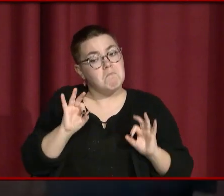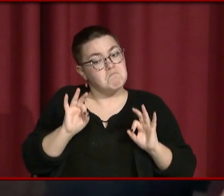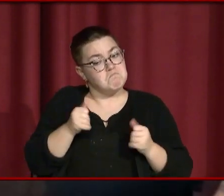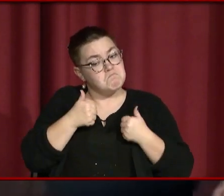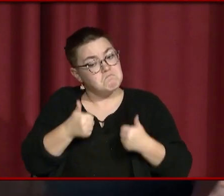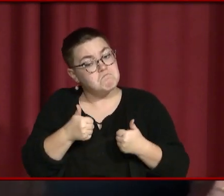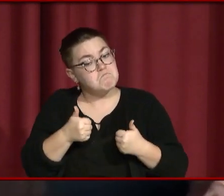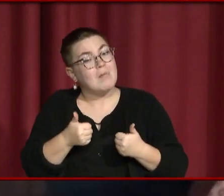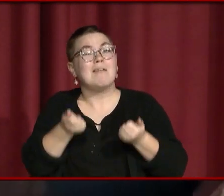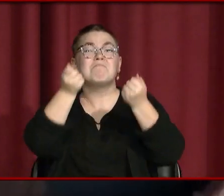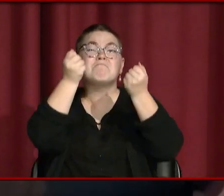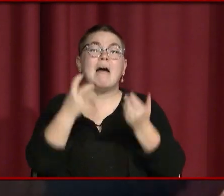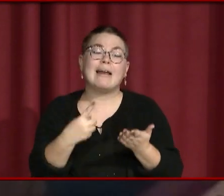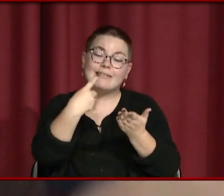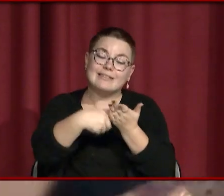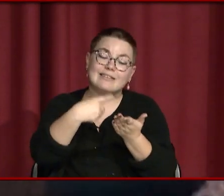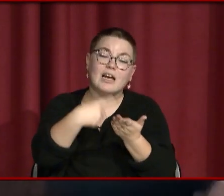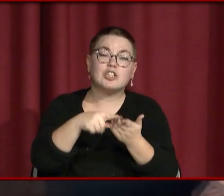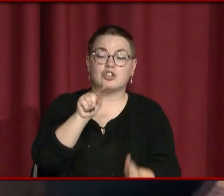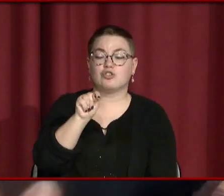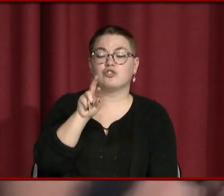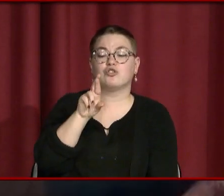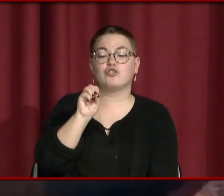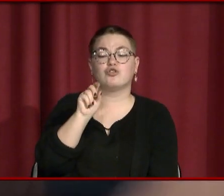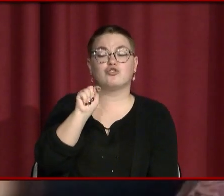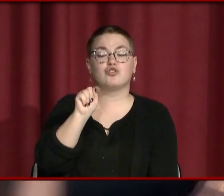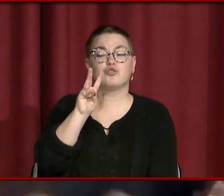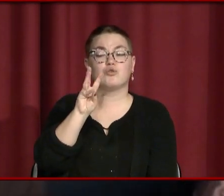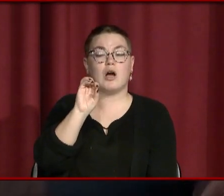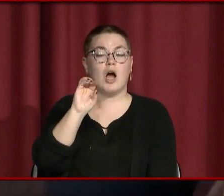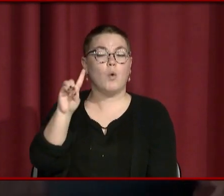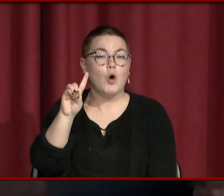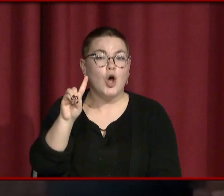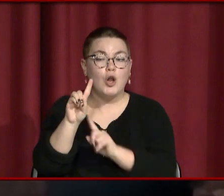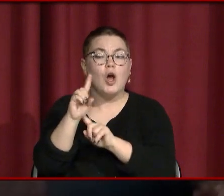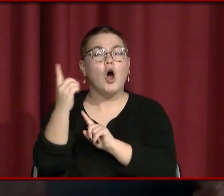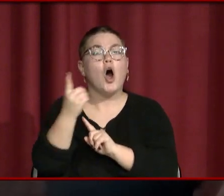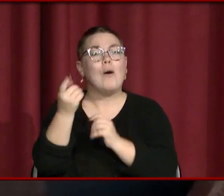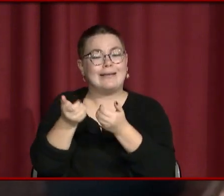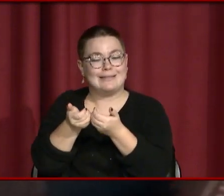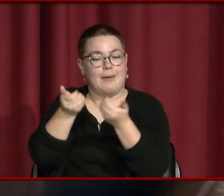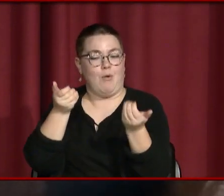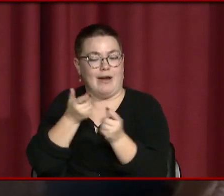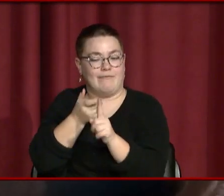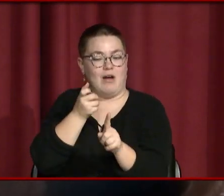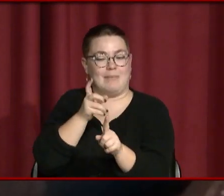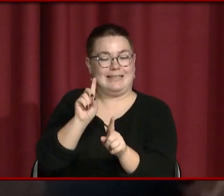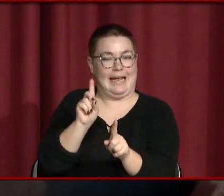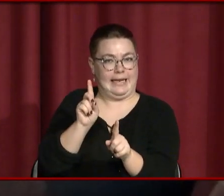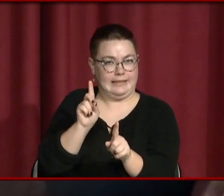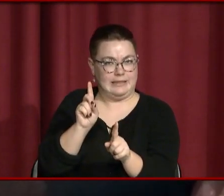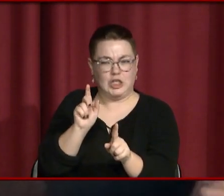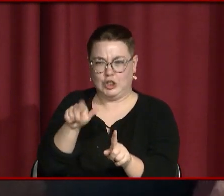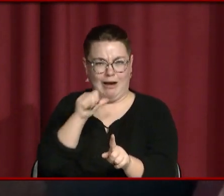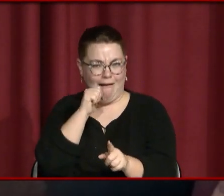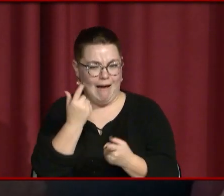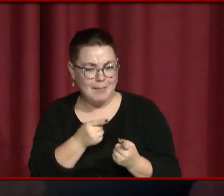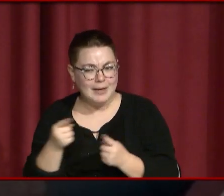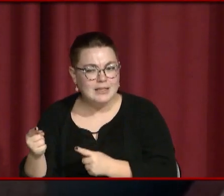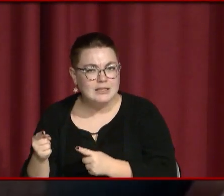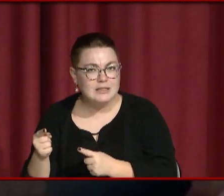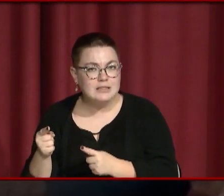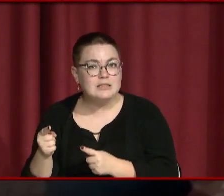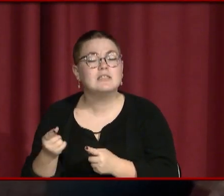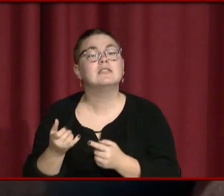about Trotwood, that Trotwood was continually getting separated from the rest of Dayton. That shouldn't happen, and there will be a